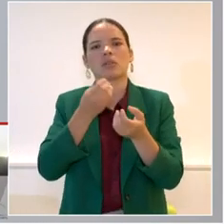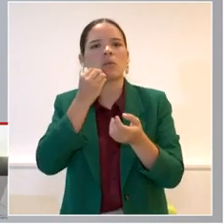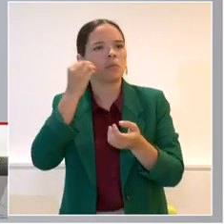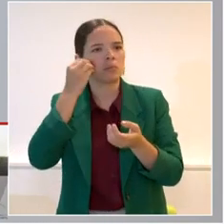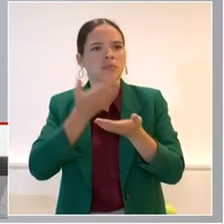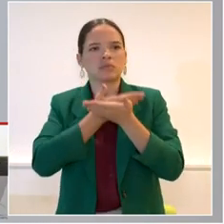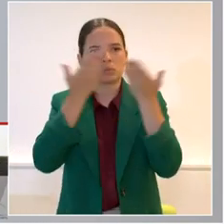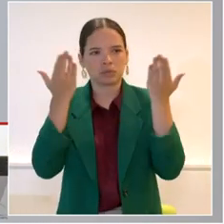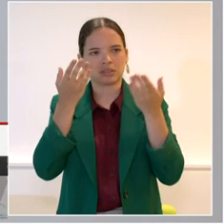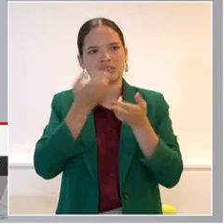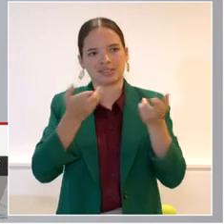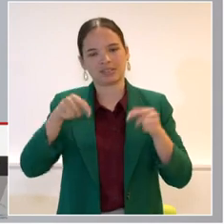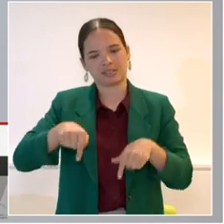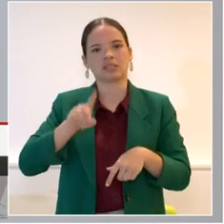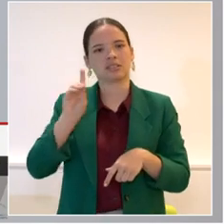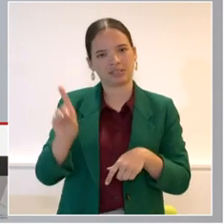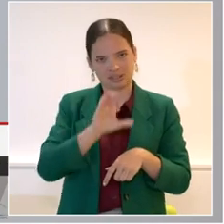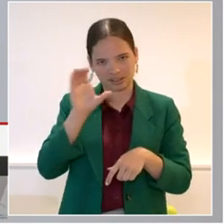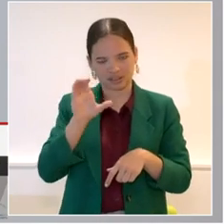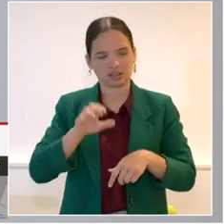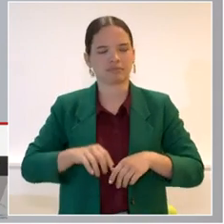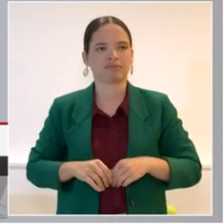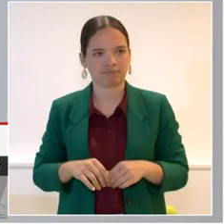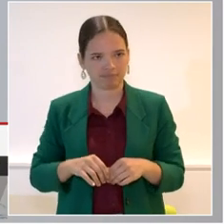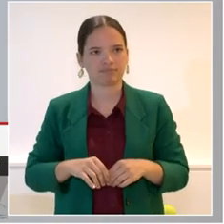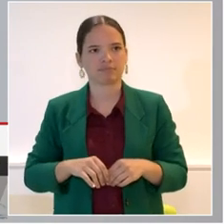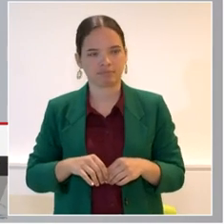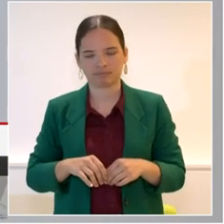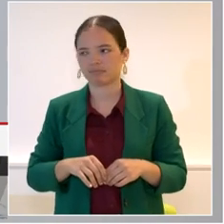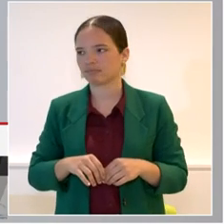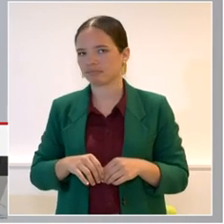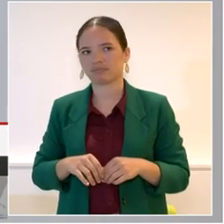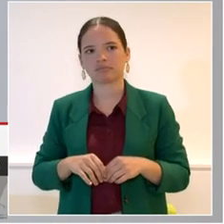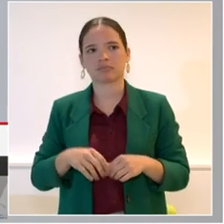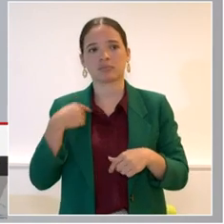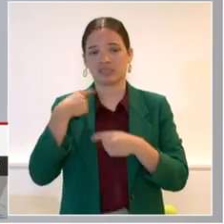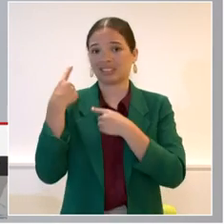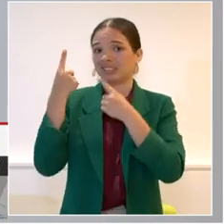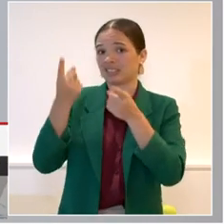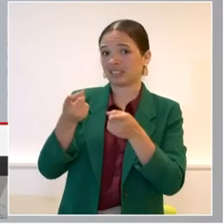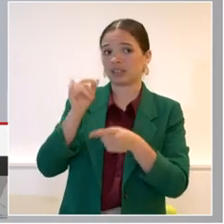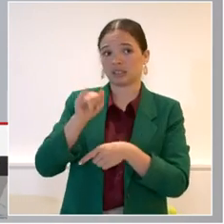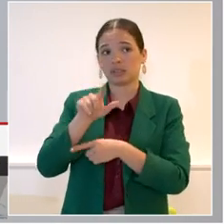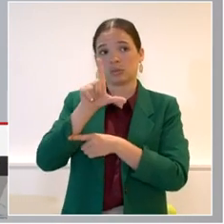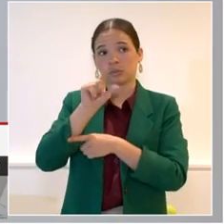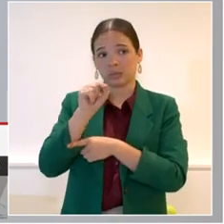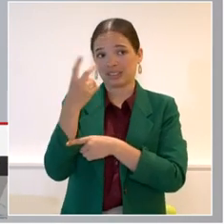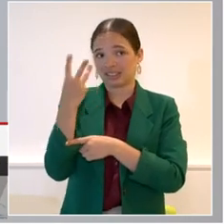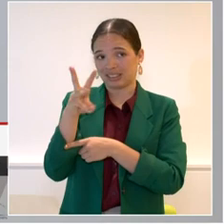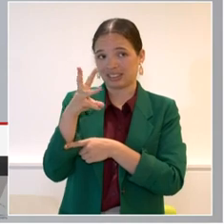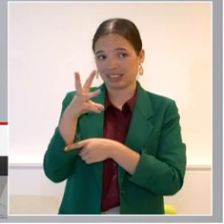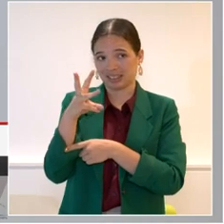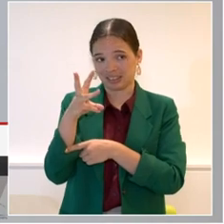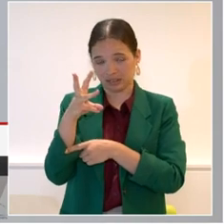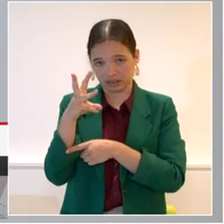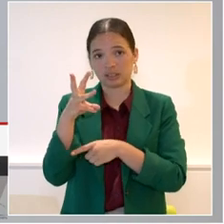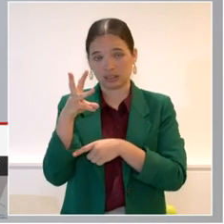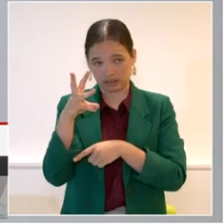that transformation has led us since 2016 to be able to drive family homelessness down